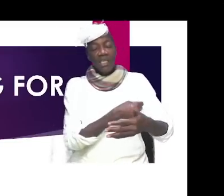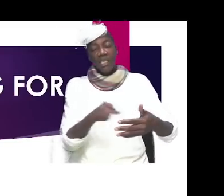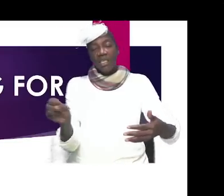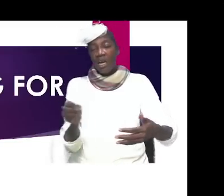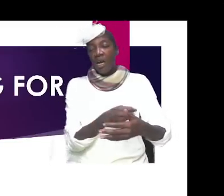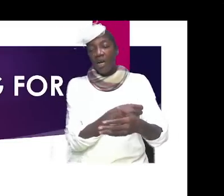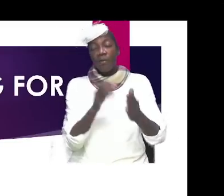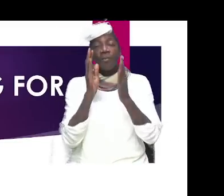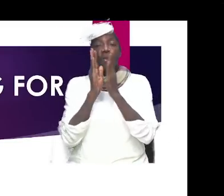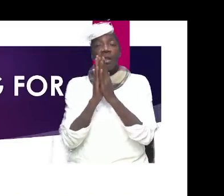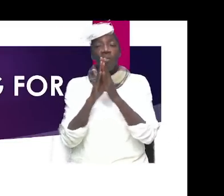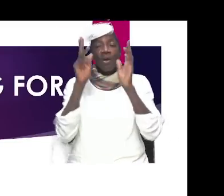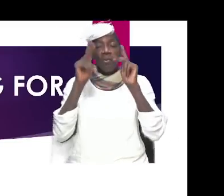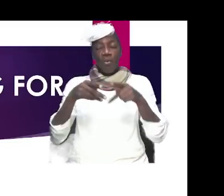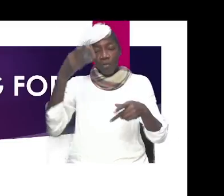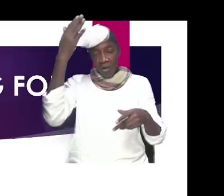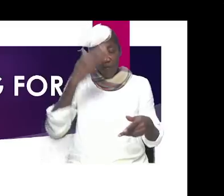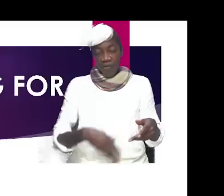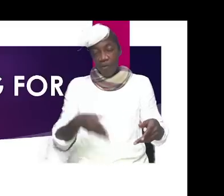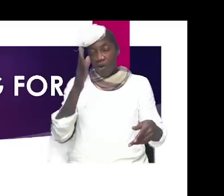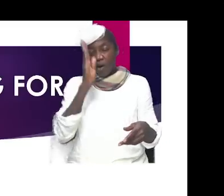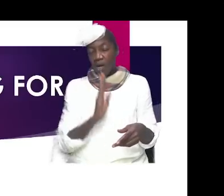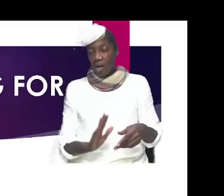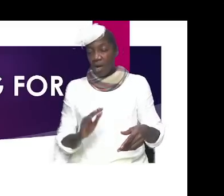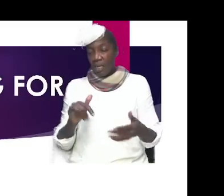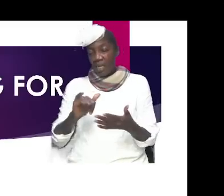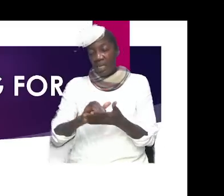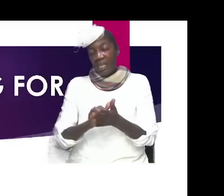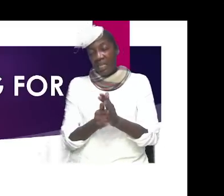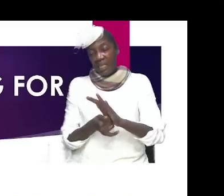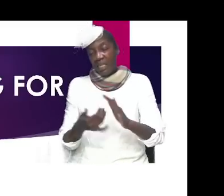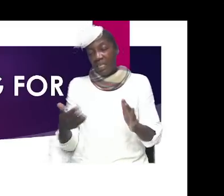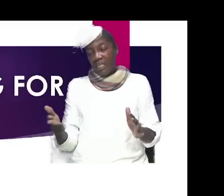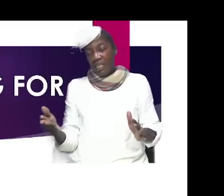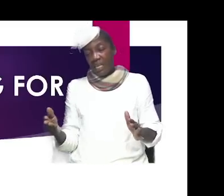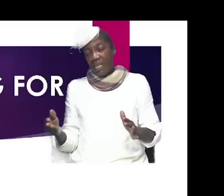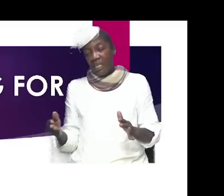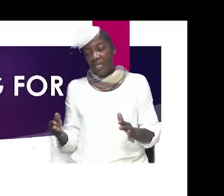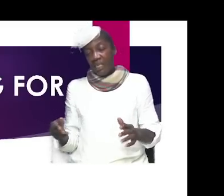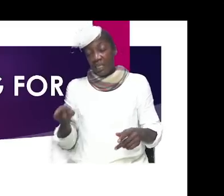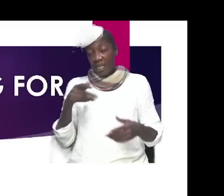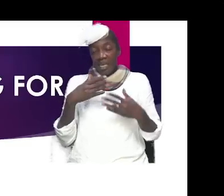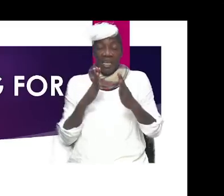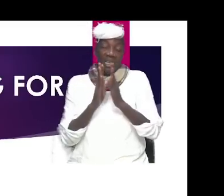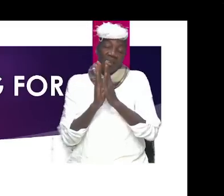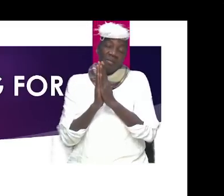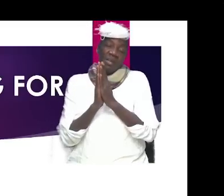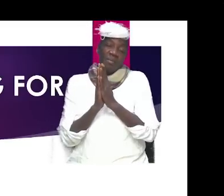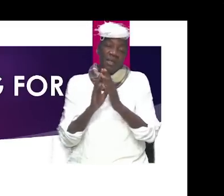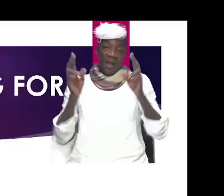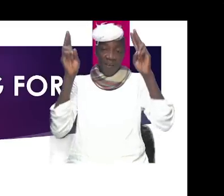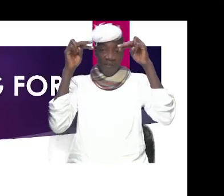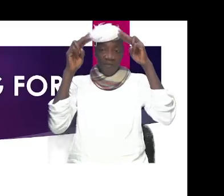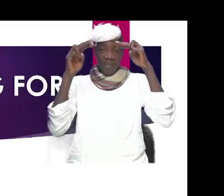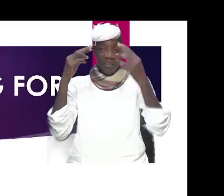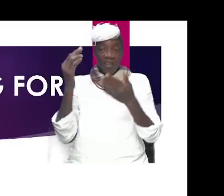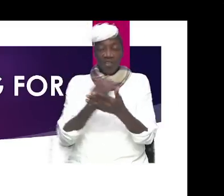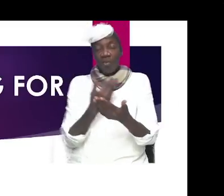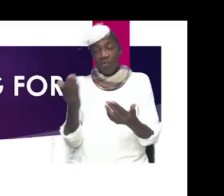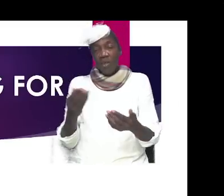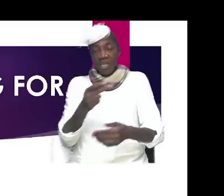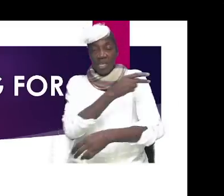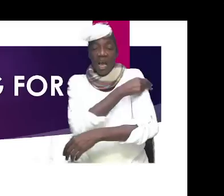and put it before God, because these are things that are being used. If we are asked to go visit someone in the hospital that is sick and